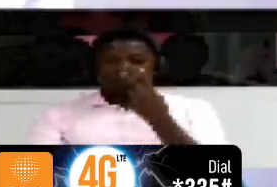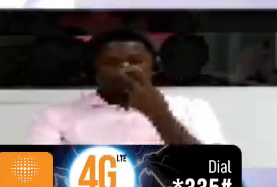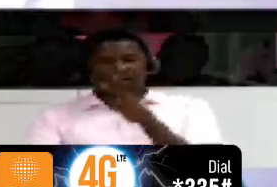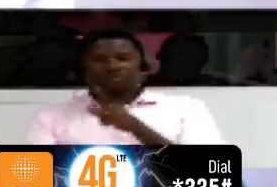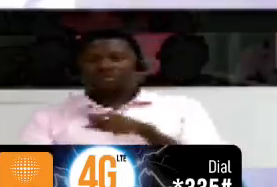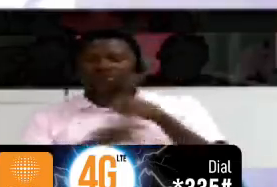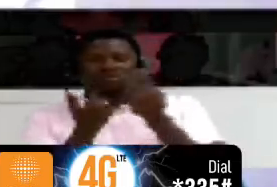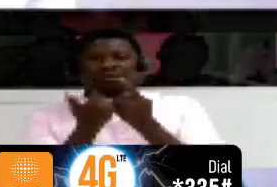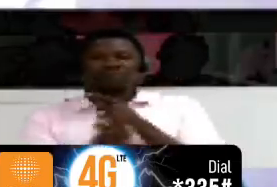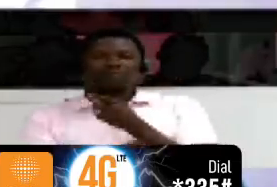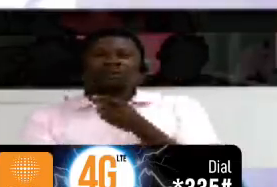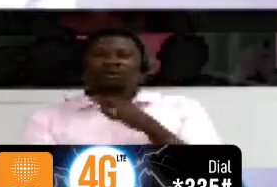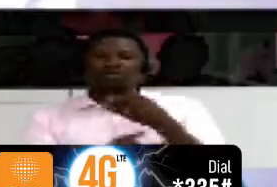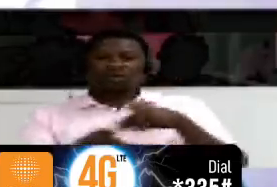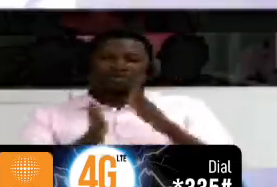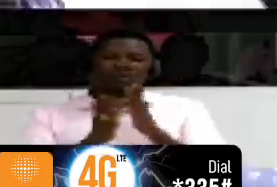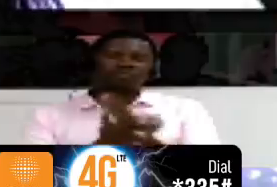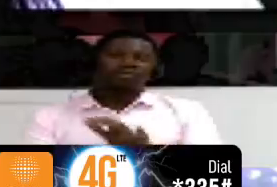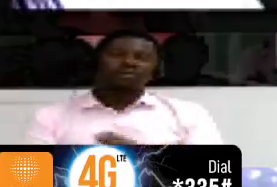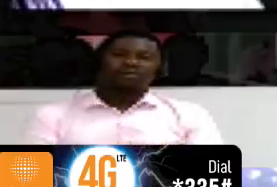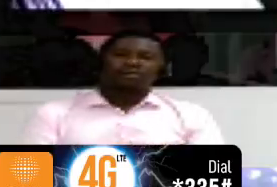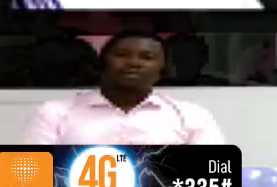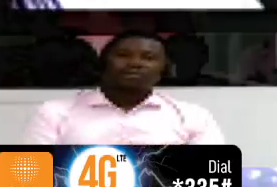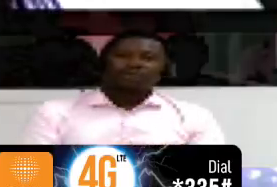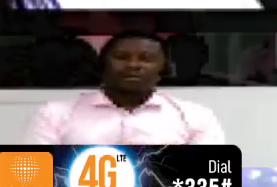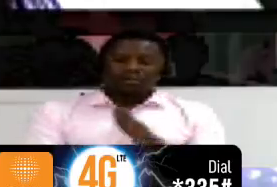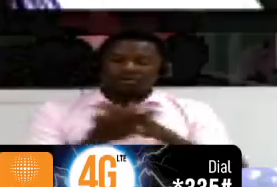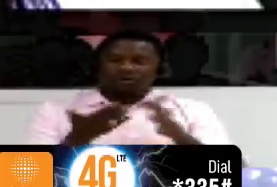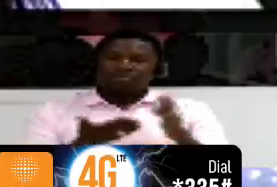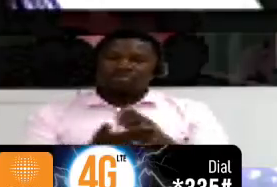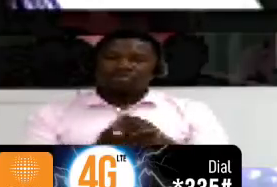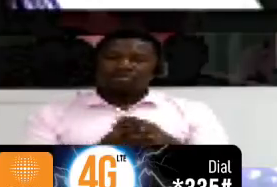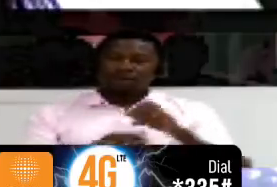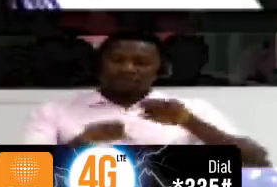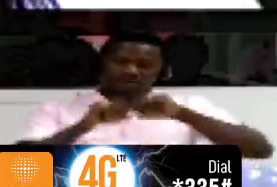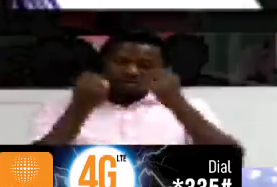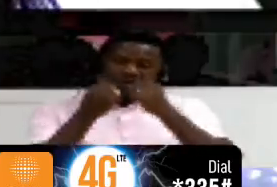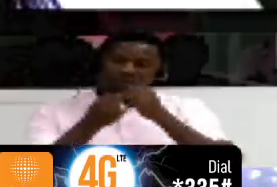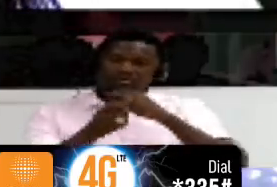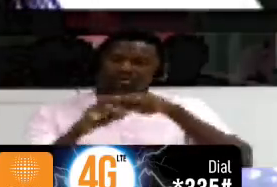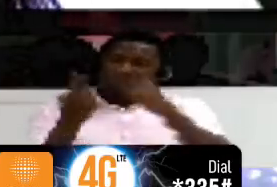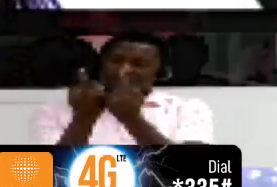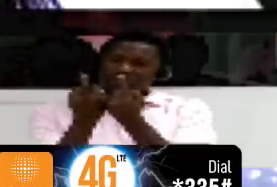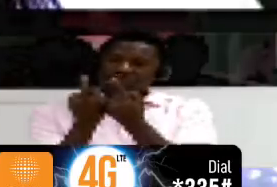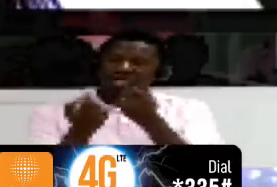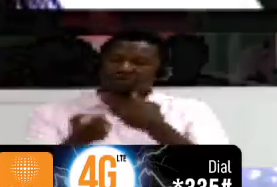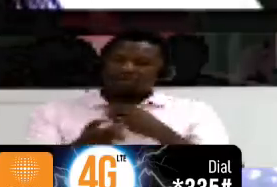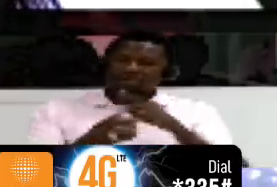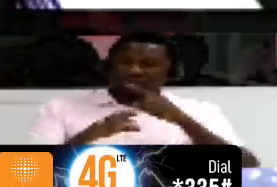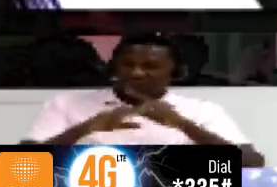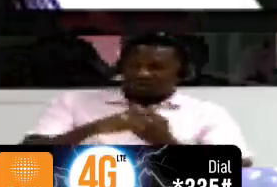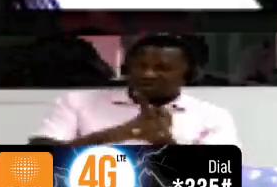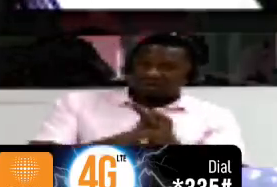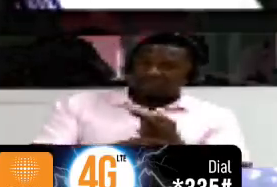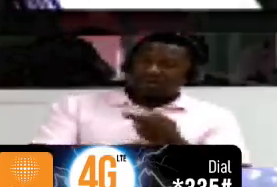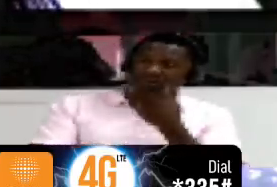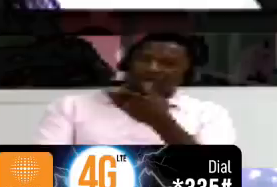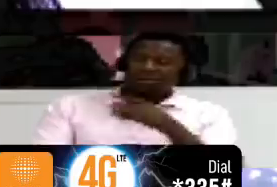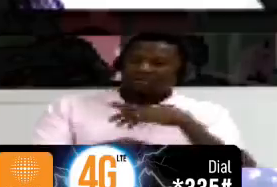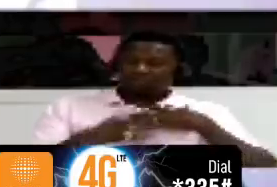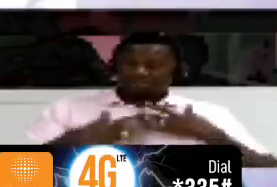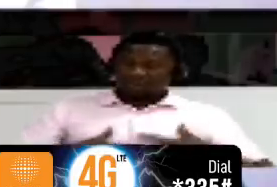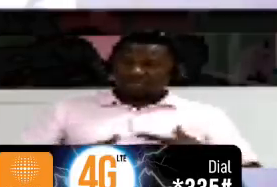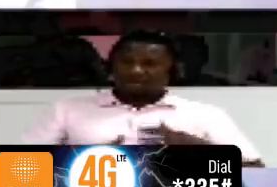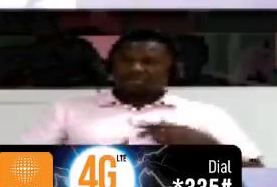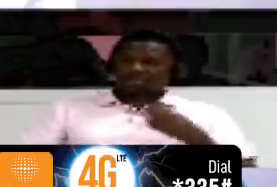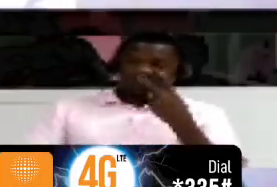anything of that nature. Apart from the damage to property, was there any injury caused to anyone, as far as you